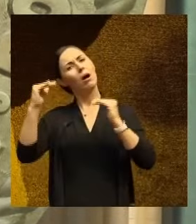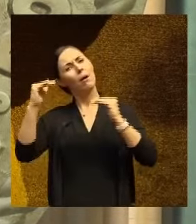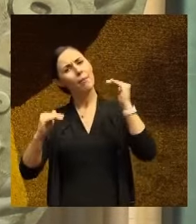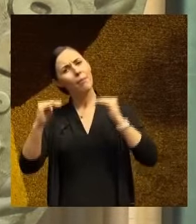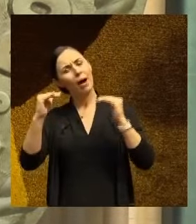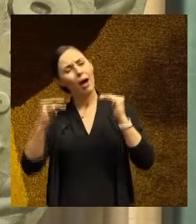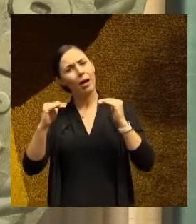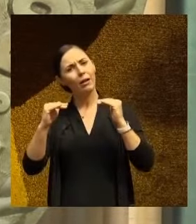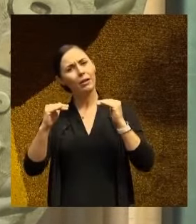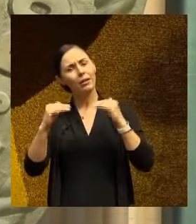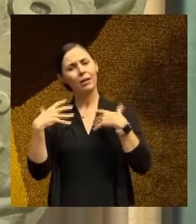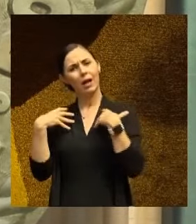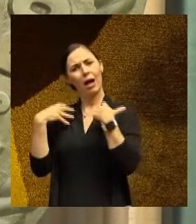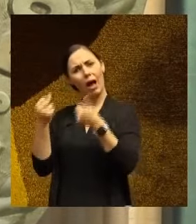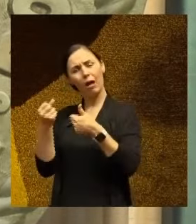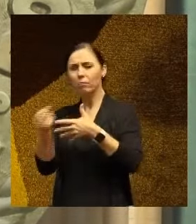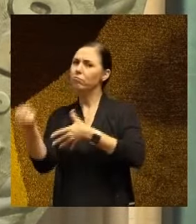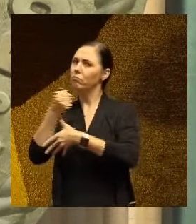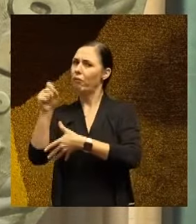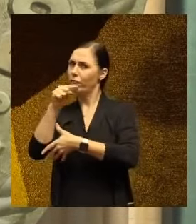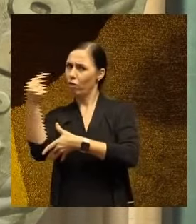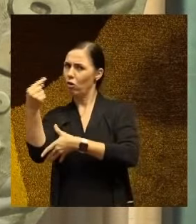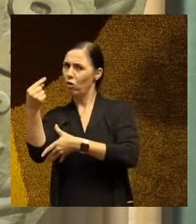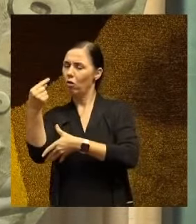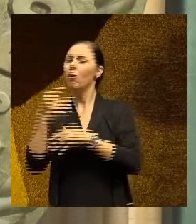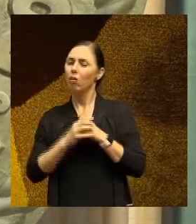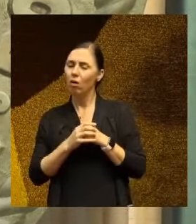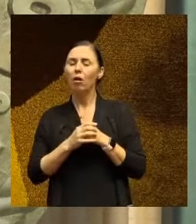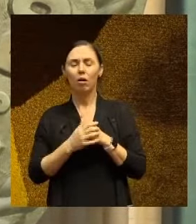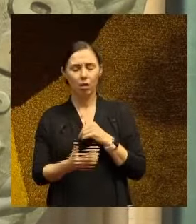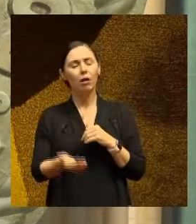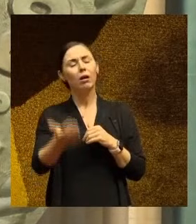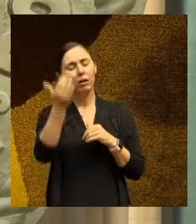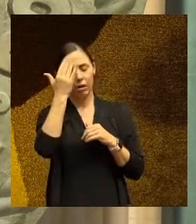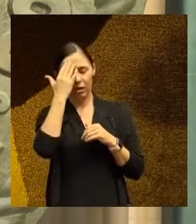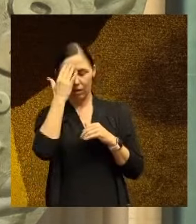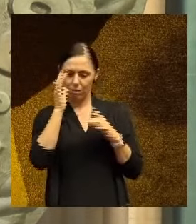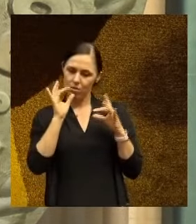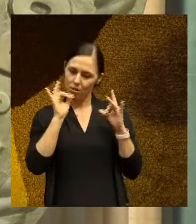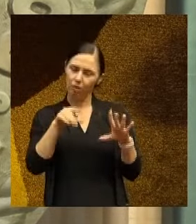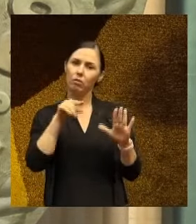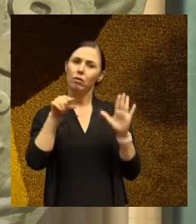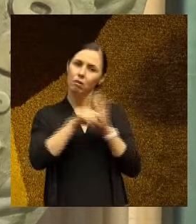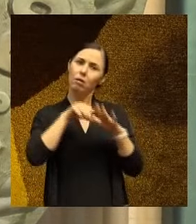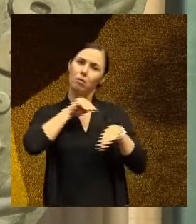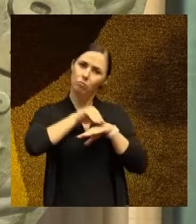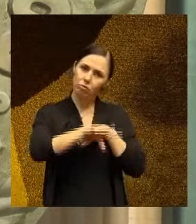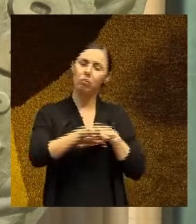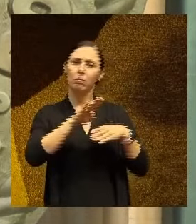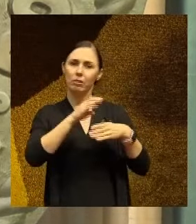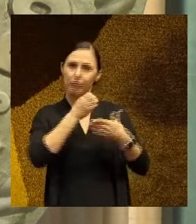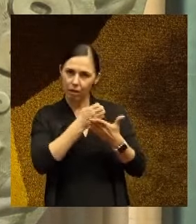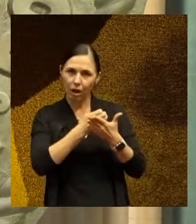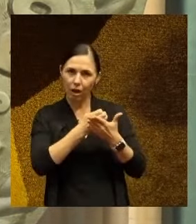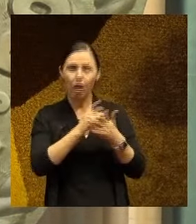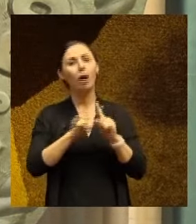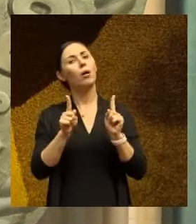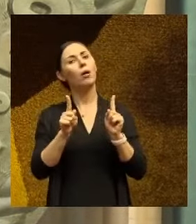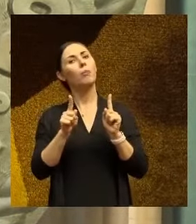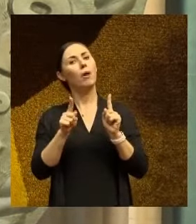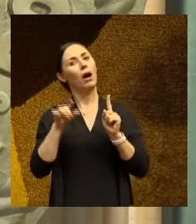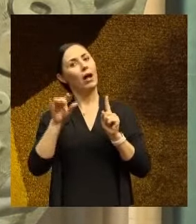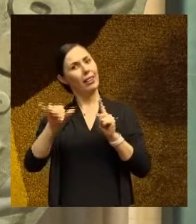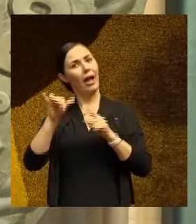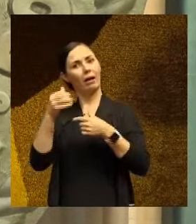health first. As painful as it was the right remedy for the long term to